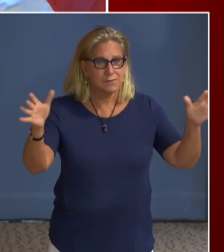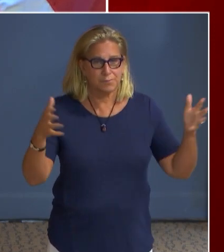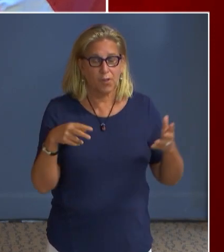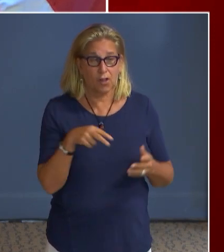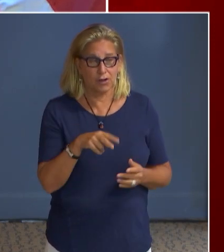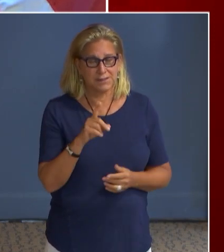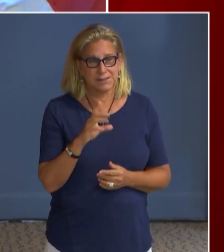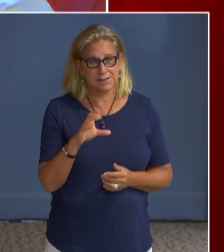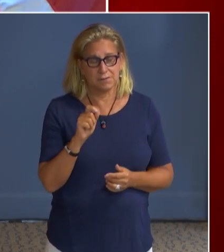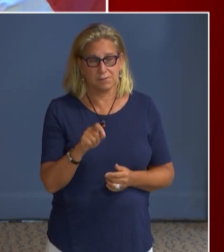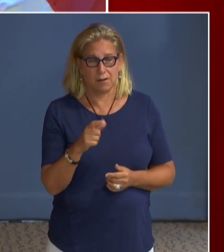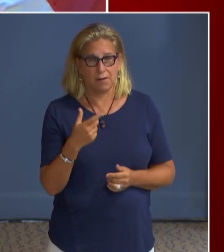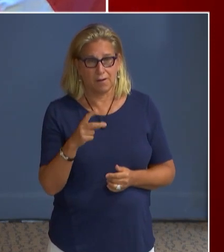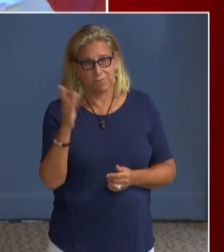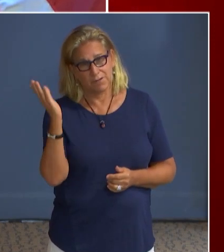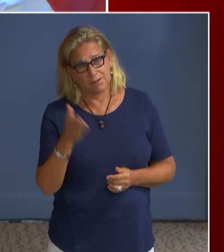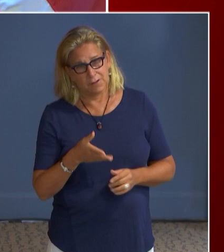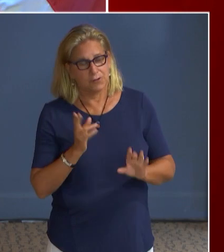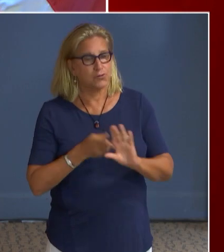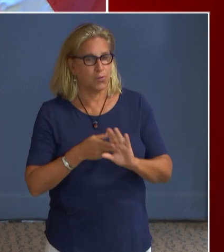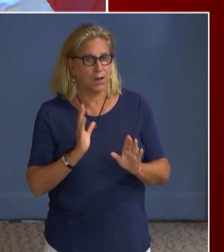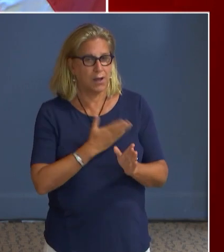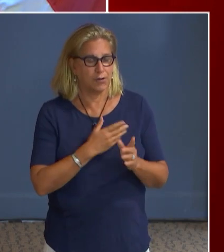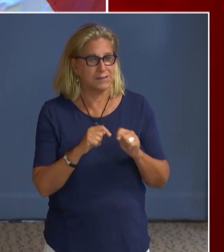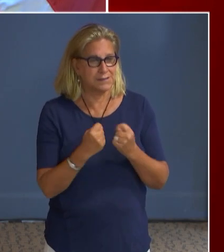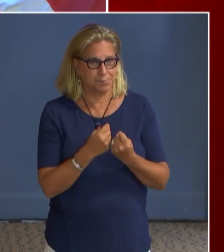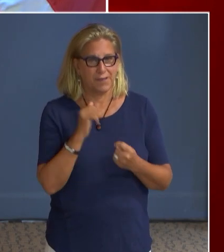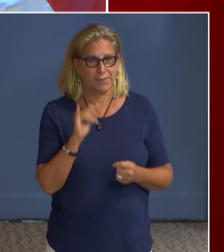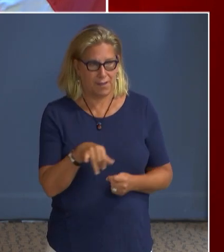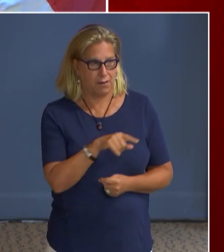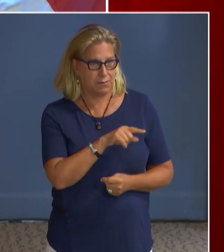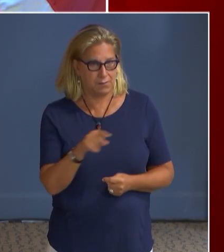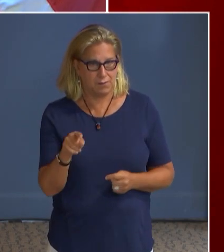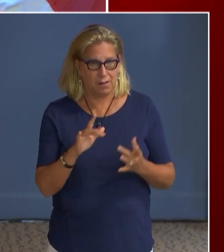dc.gov/join our team. And I look forward to answering any questions that you may have.